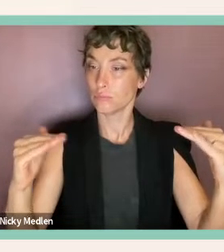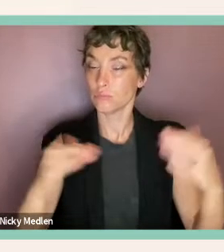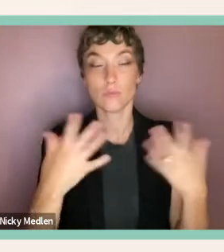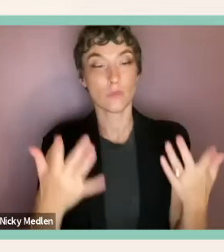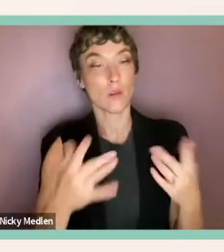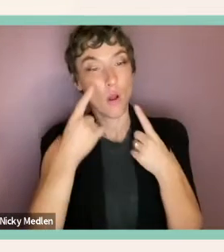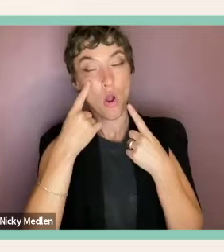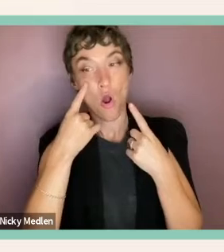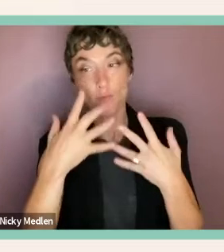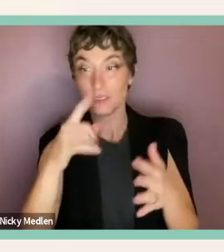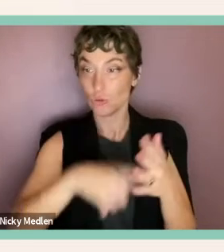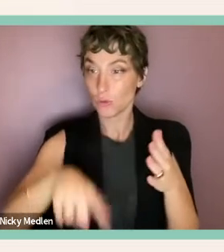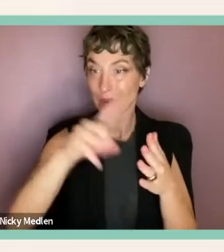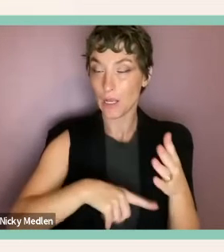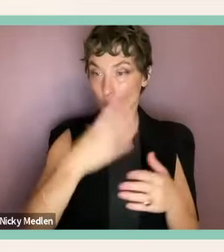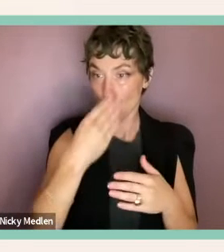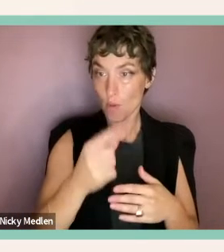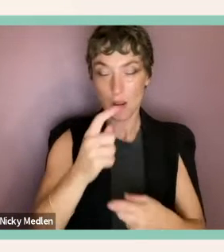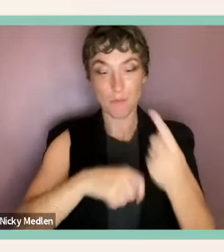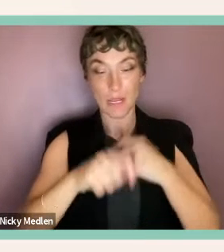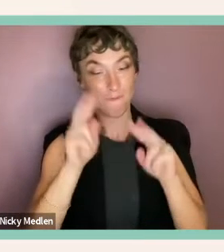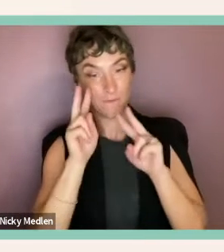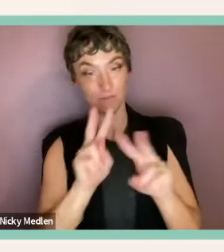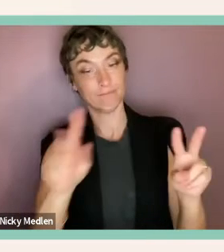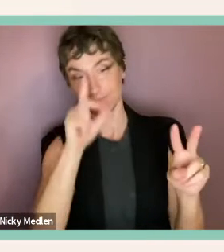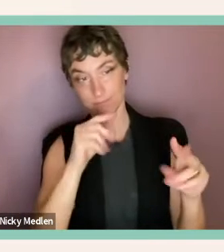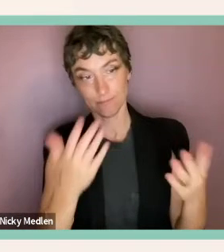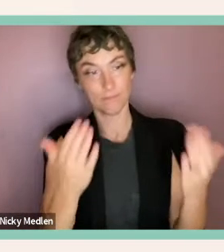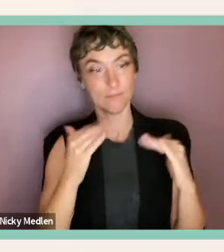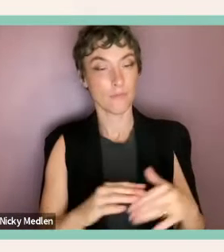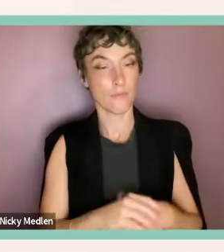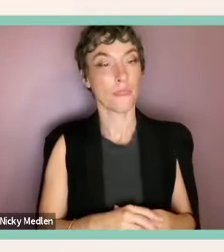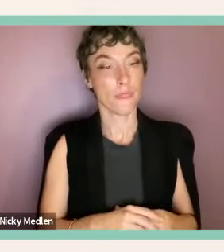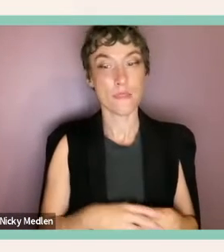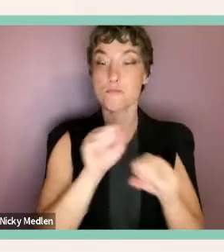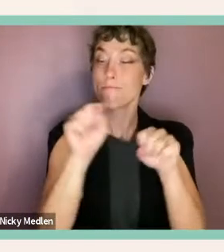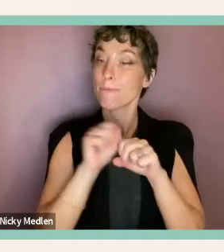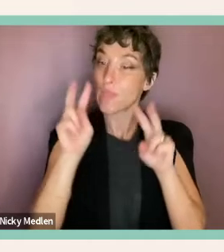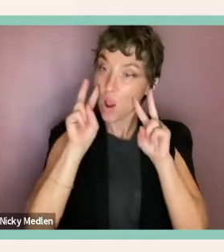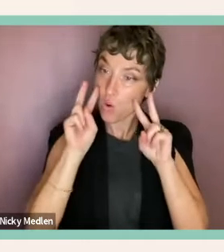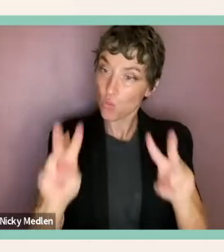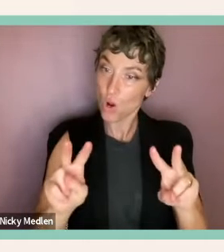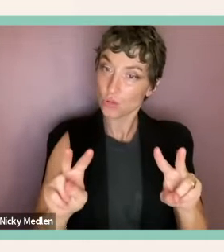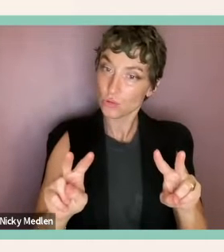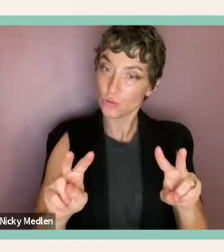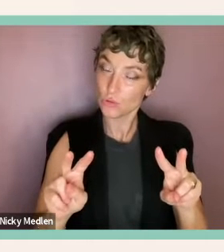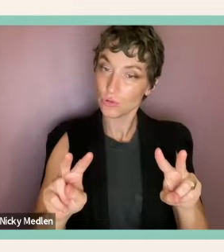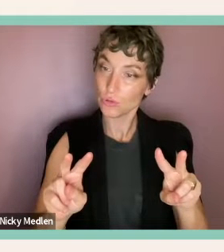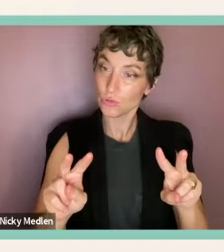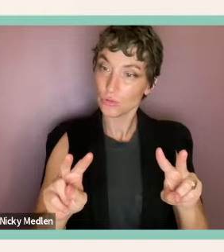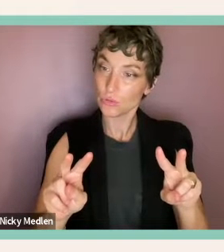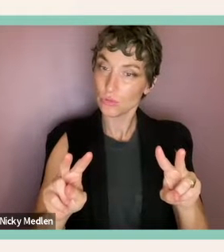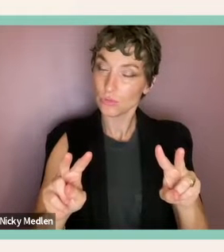discrimination, visible. And the image that you see here is the Our Watch figure for